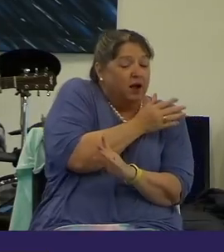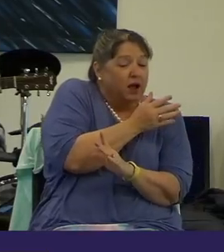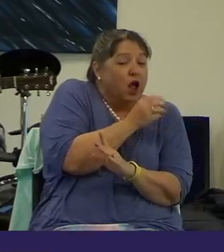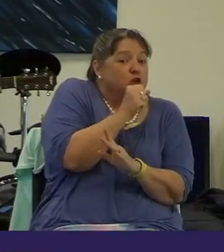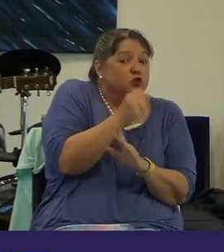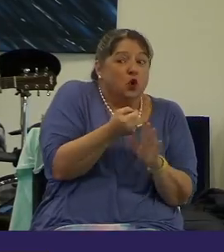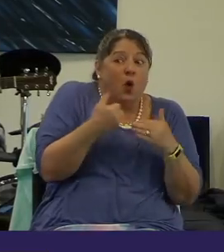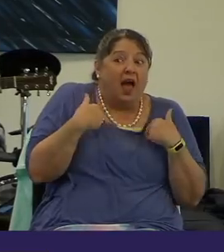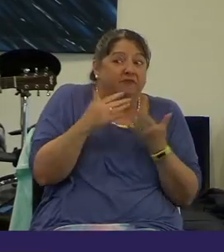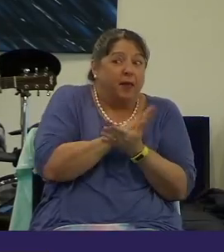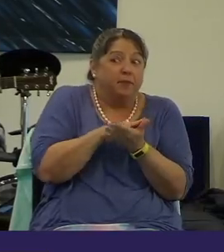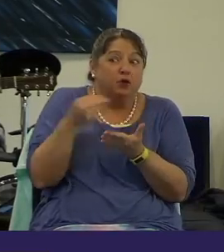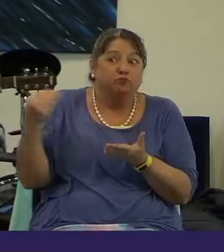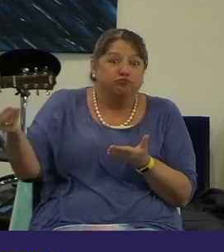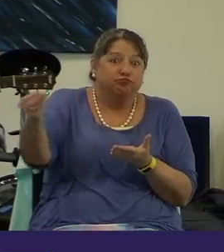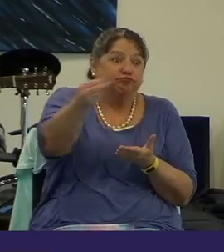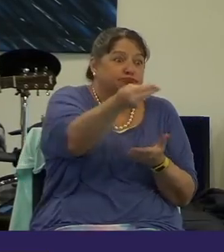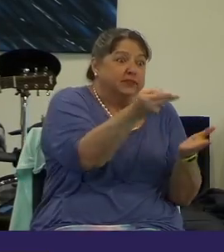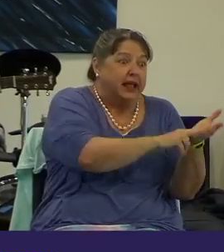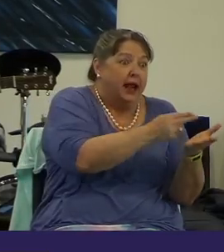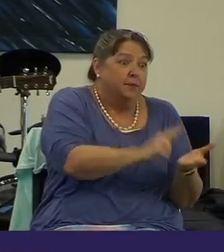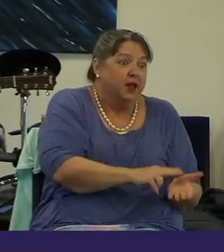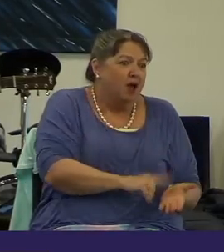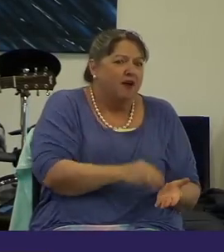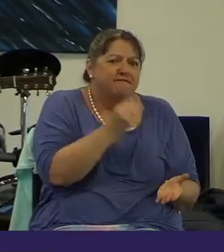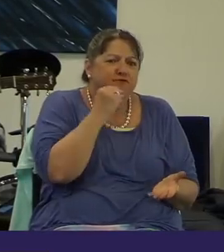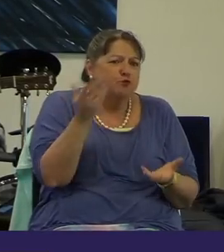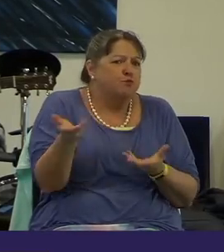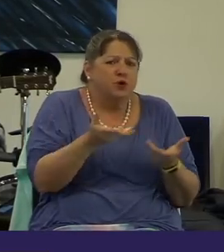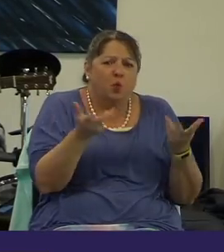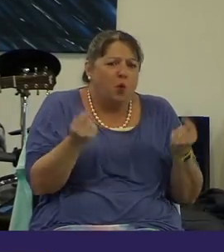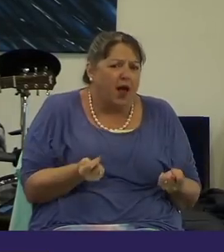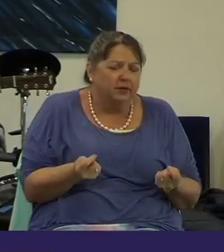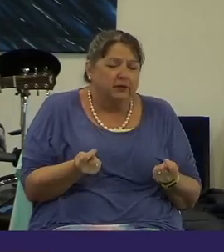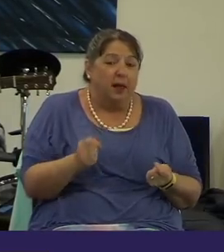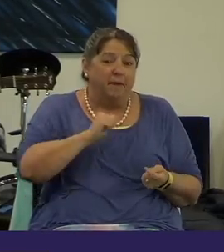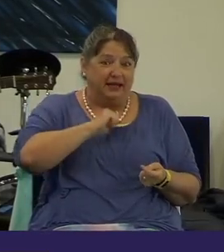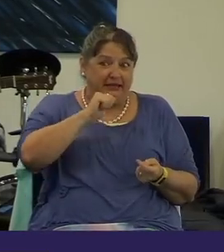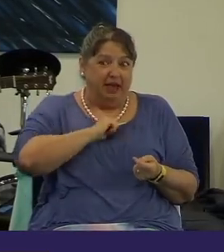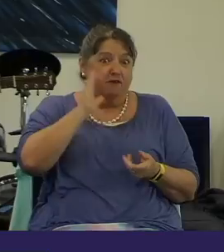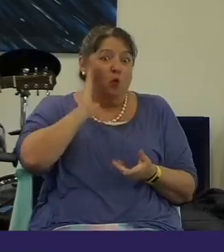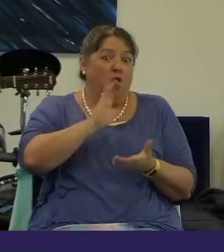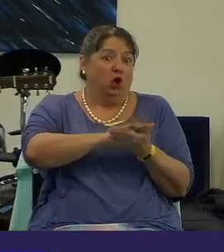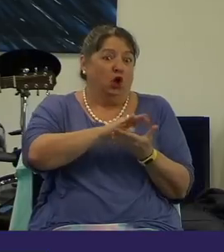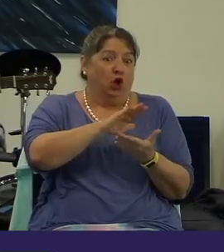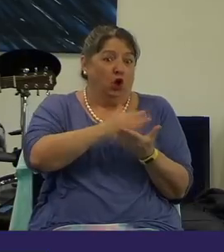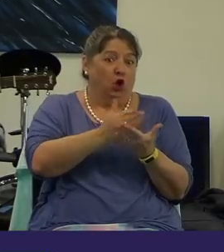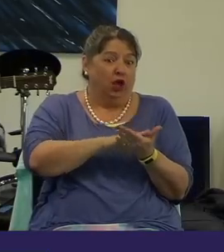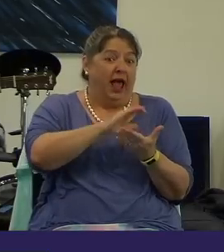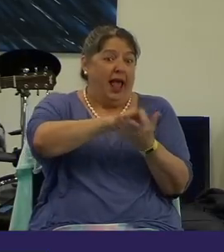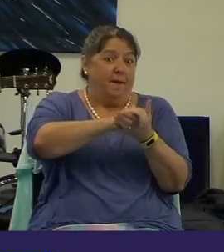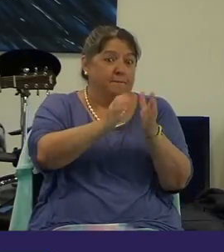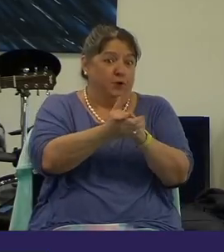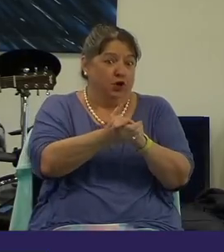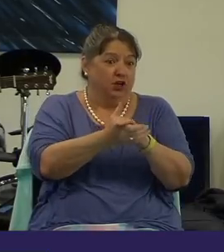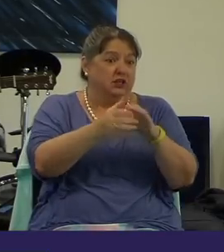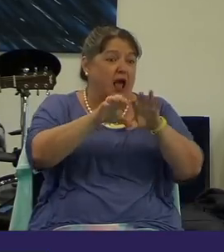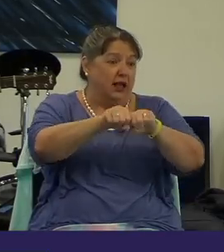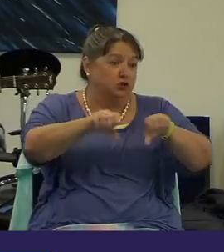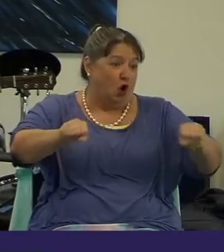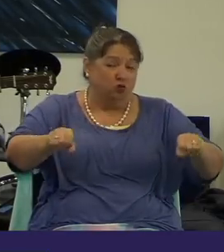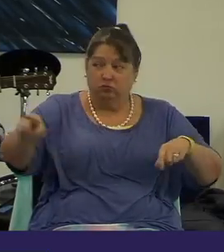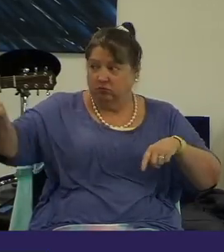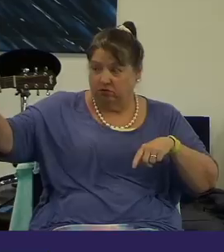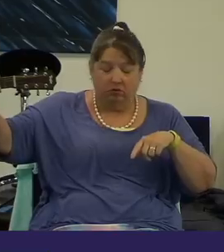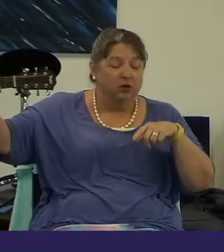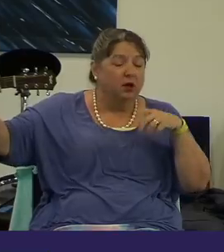bring. I am going to be providing hamburgers and hot dogs on the grill. I did put down on here